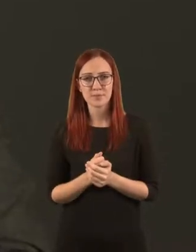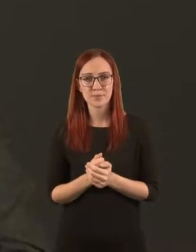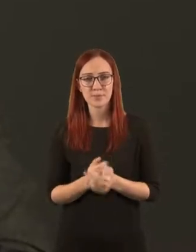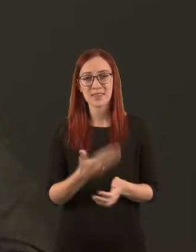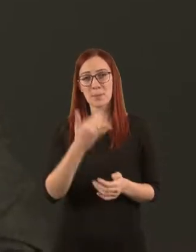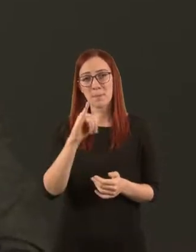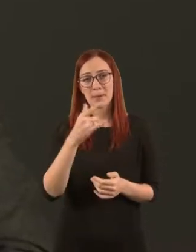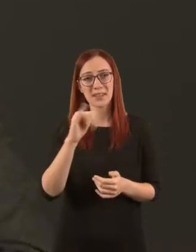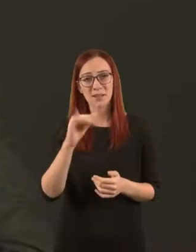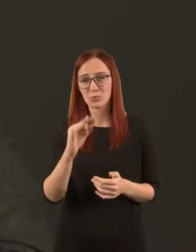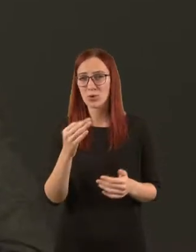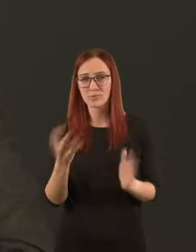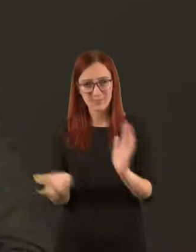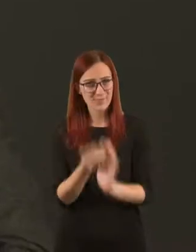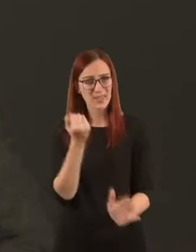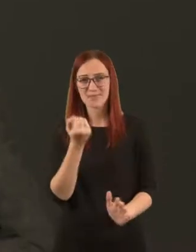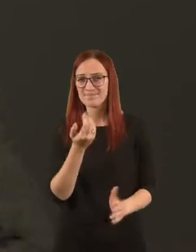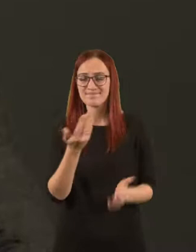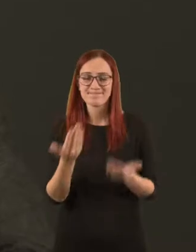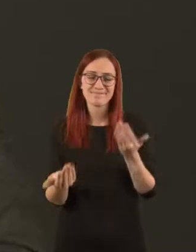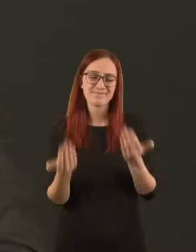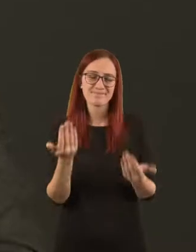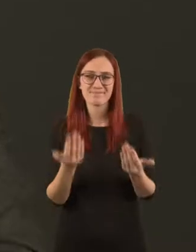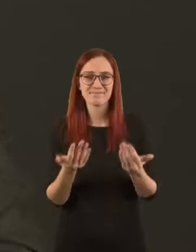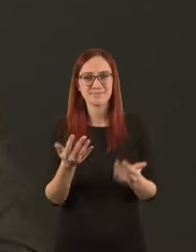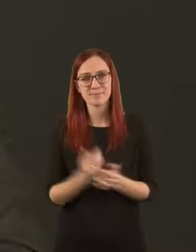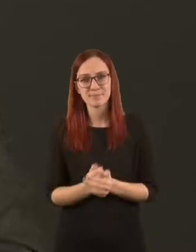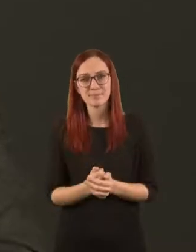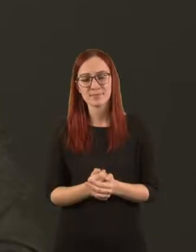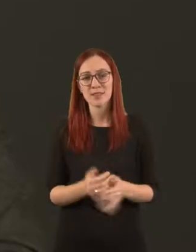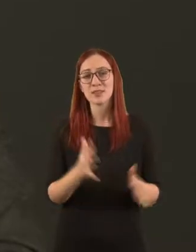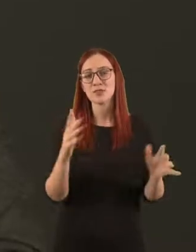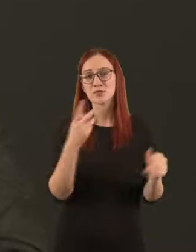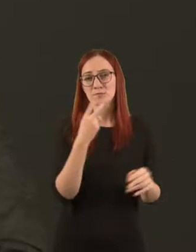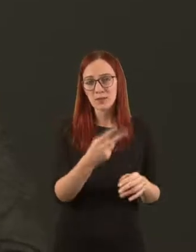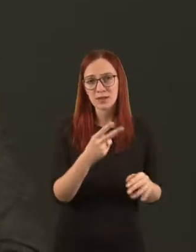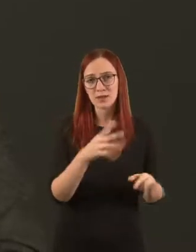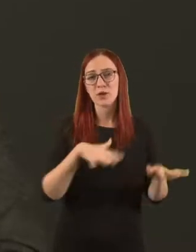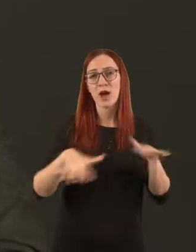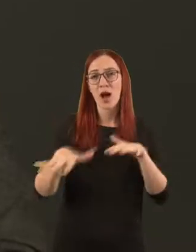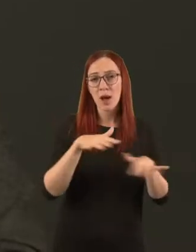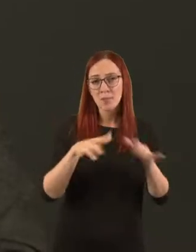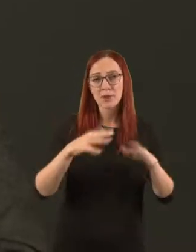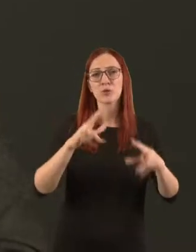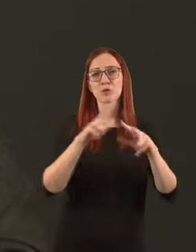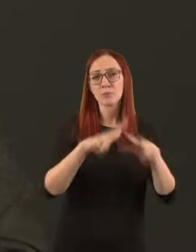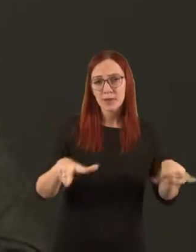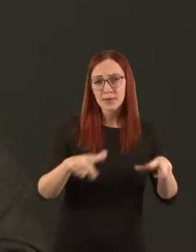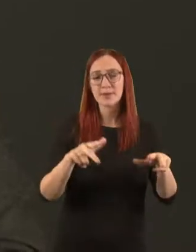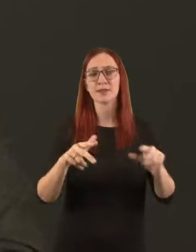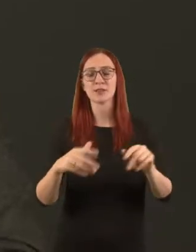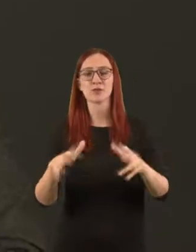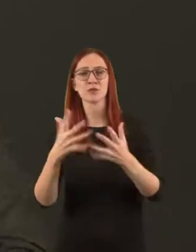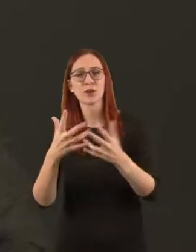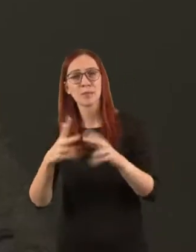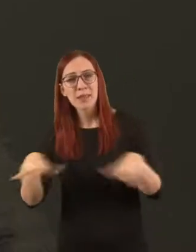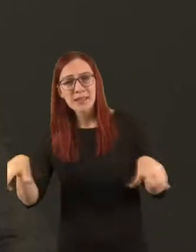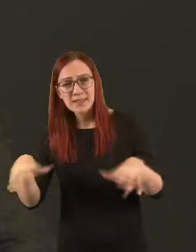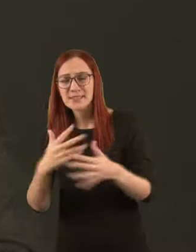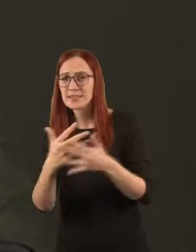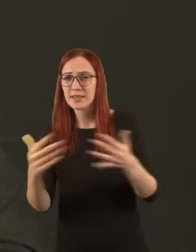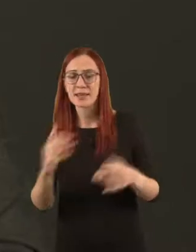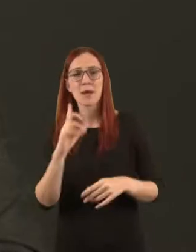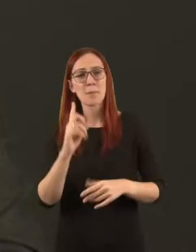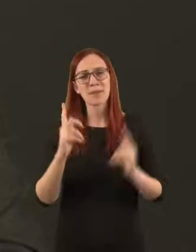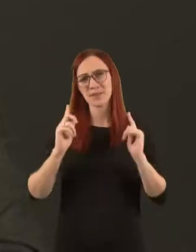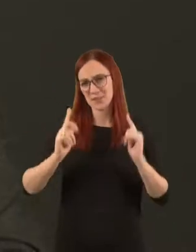not to say anything about Lithuania. But if we are striving for a minimum, it doesn't ensure that we will achieve that